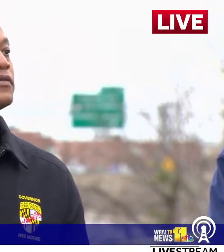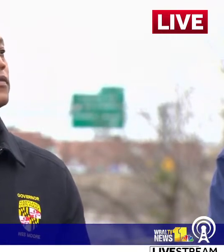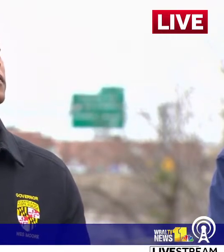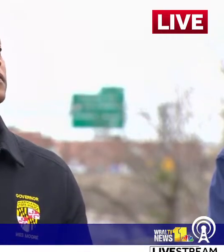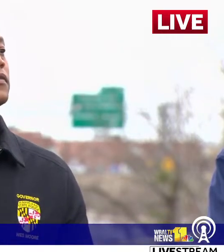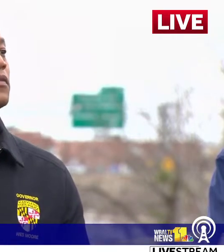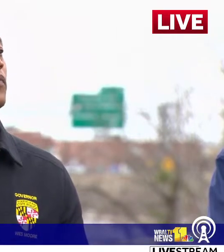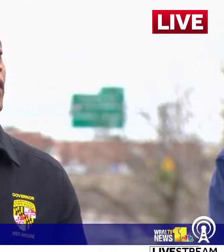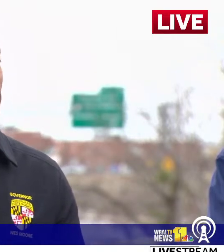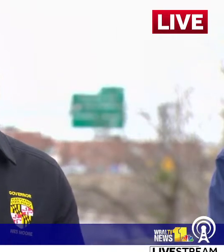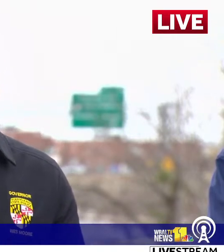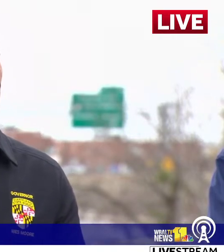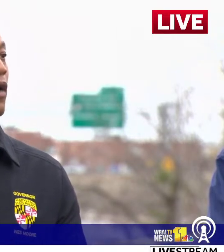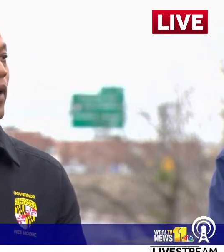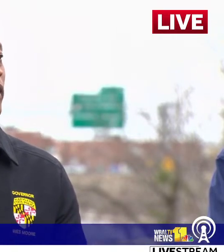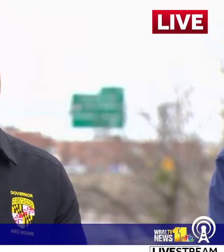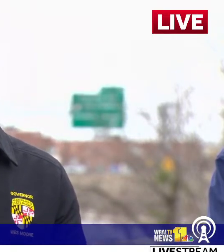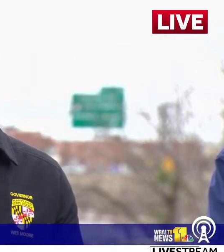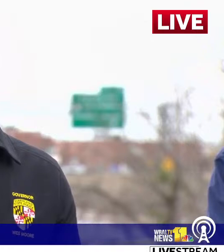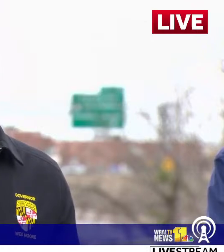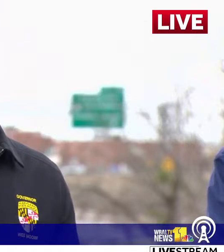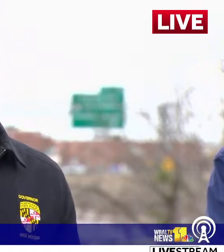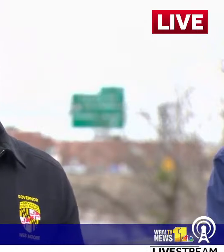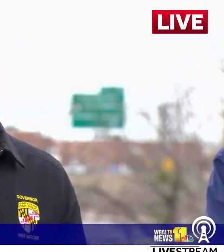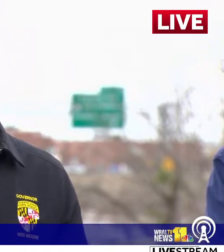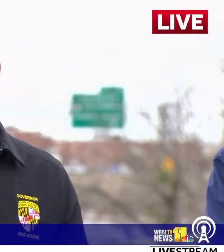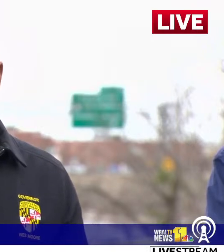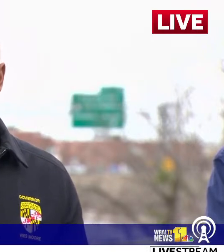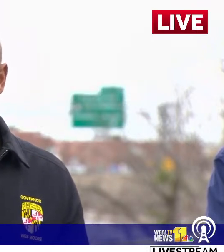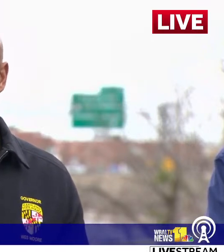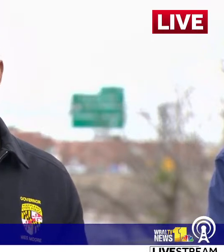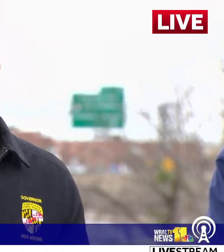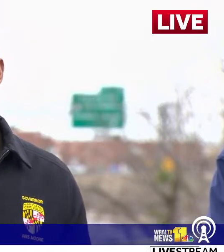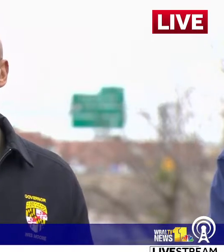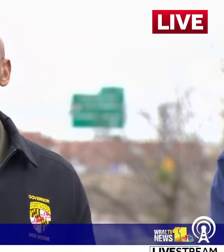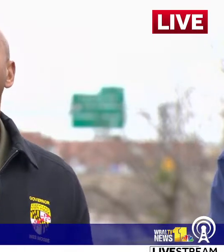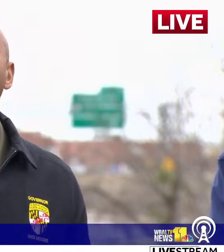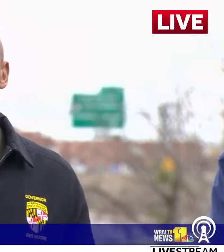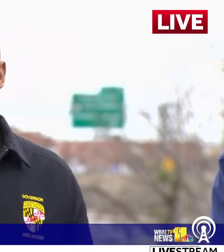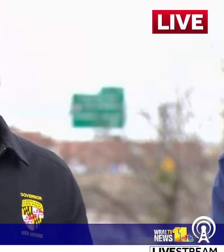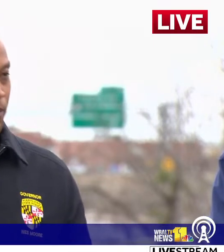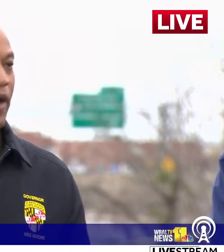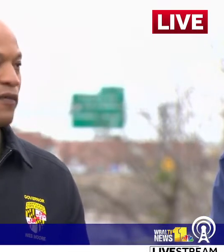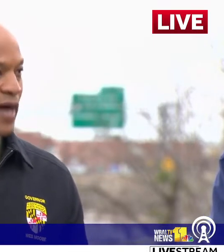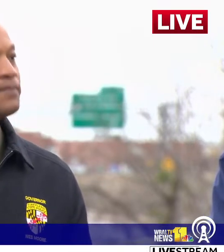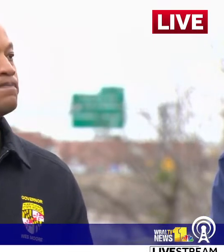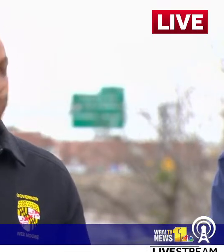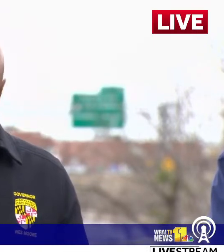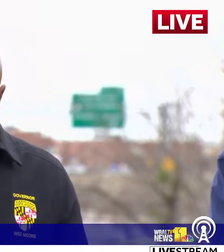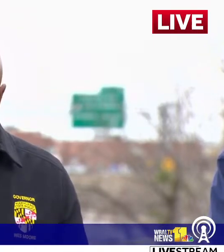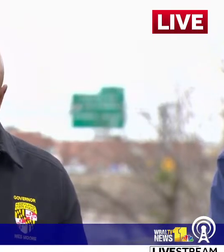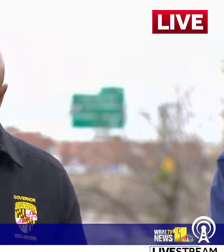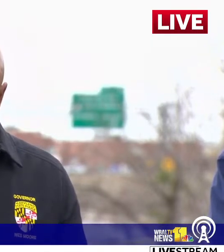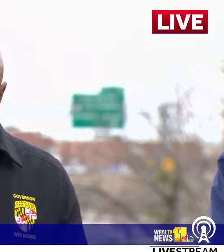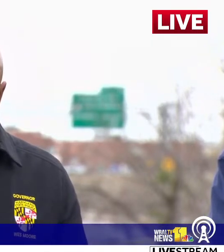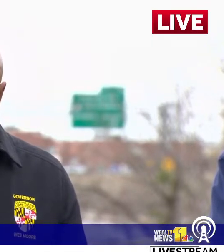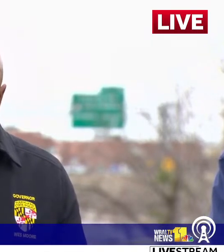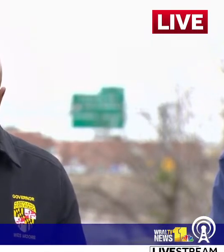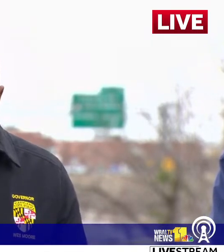We are going to do that because we are Maryland tough and we are Baltimore strong. And you can bet